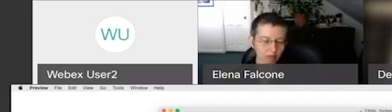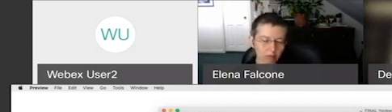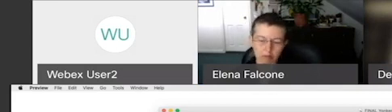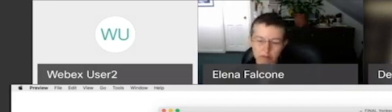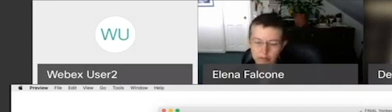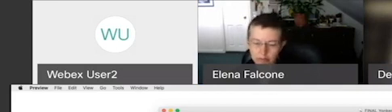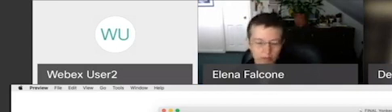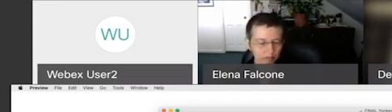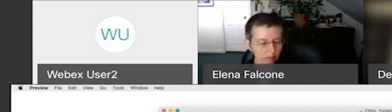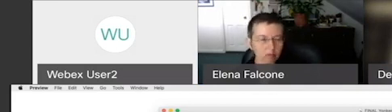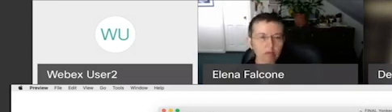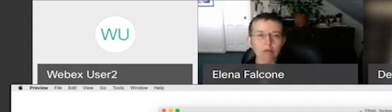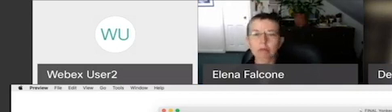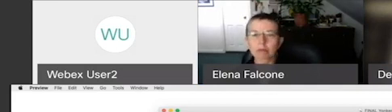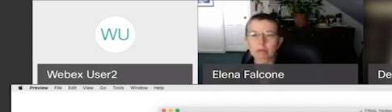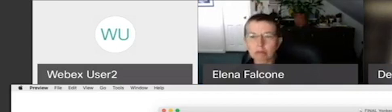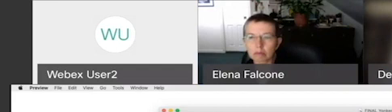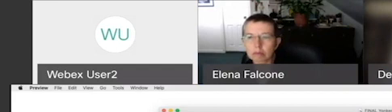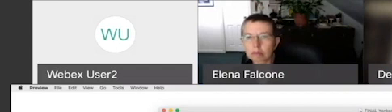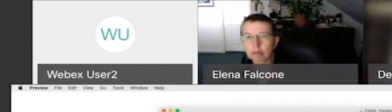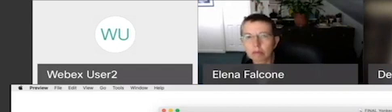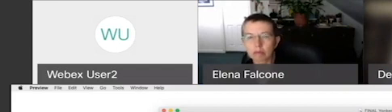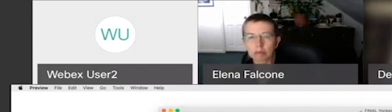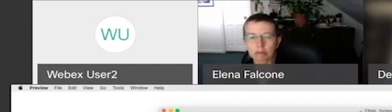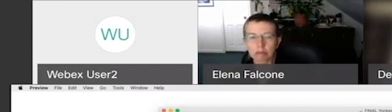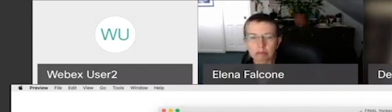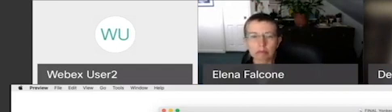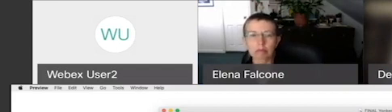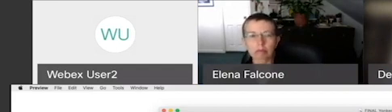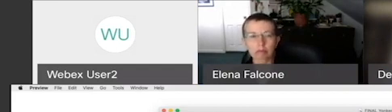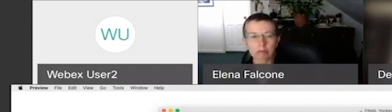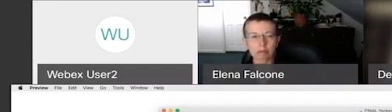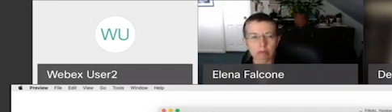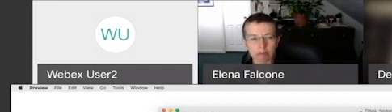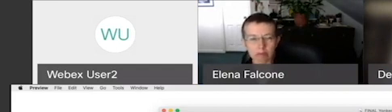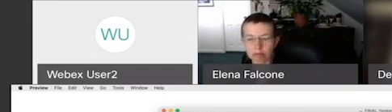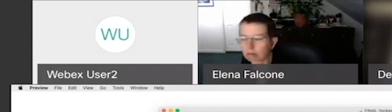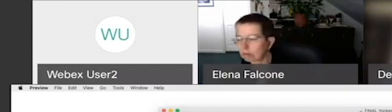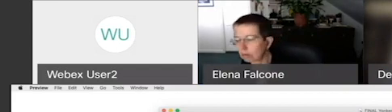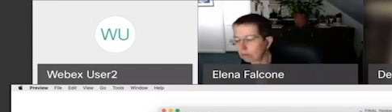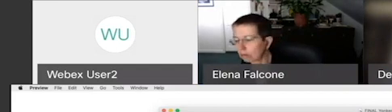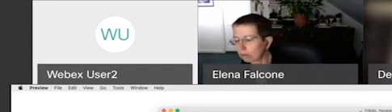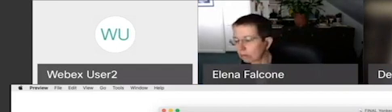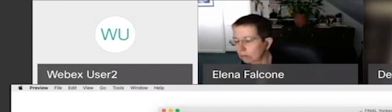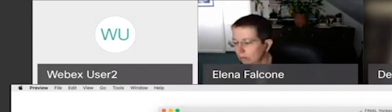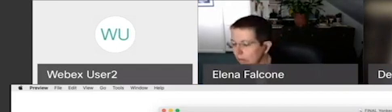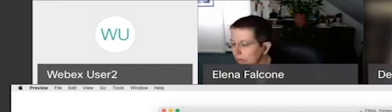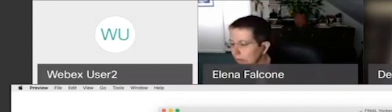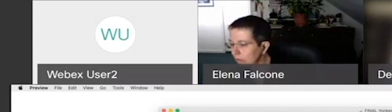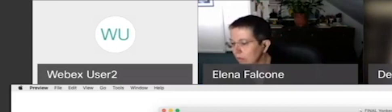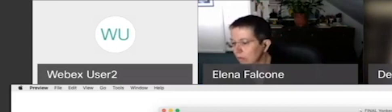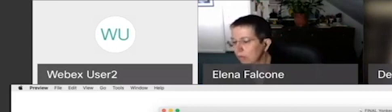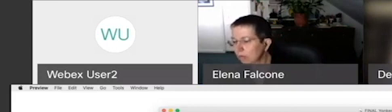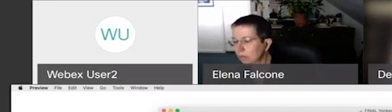that appoints an agent or multiple agents who can either act together or separately, depending on what the principal